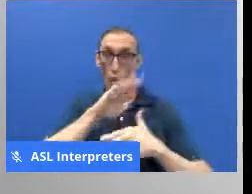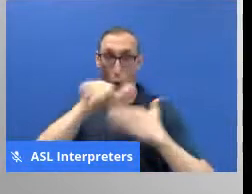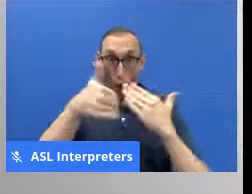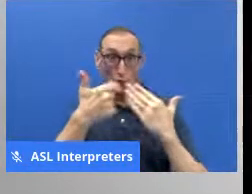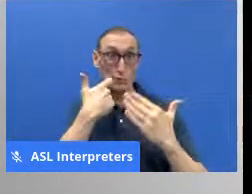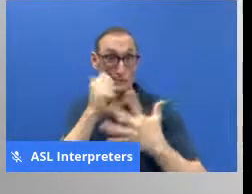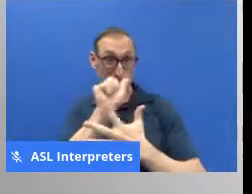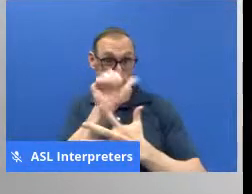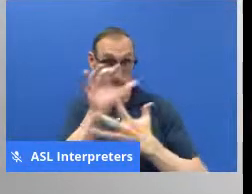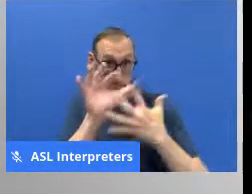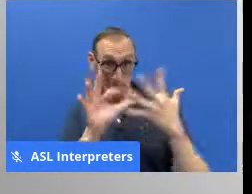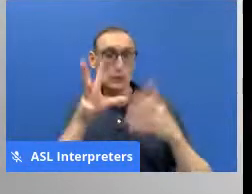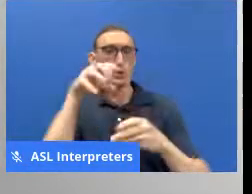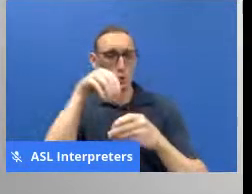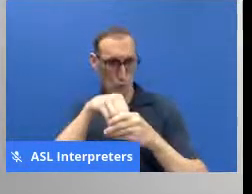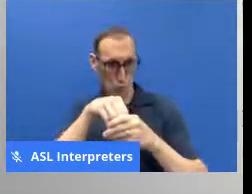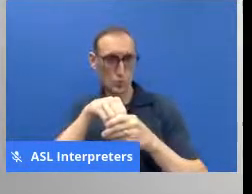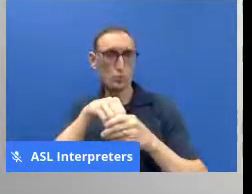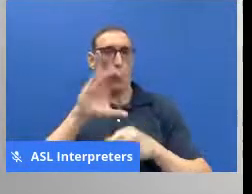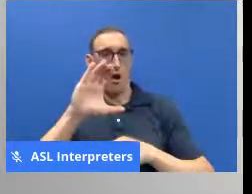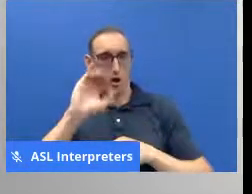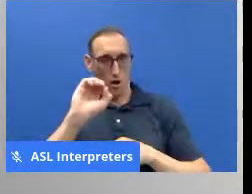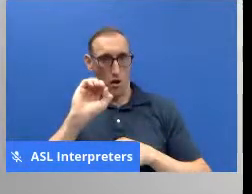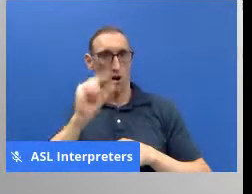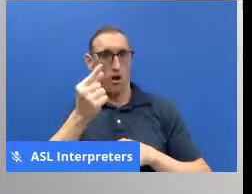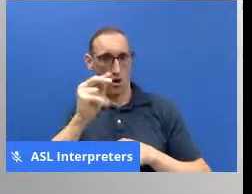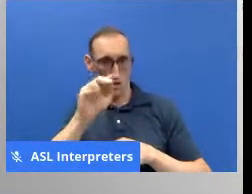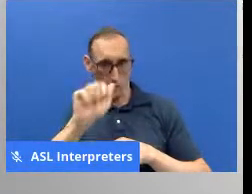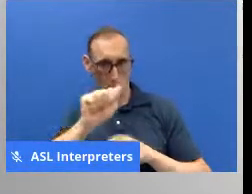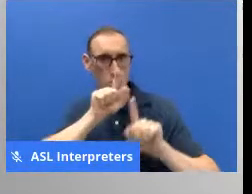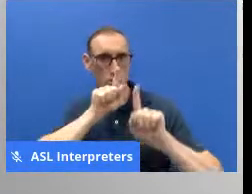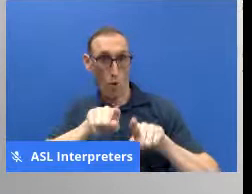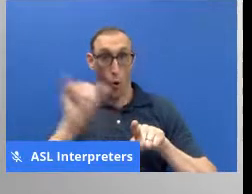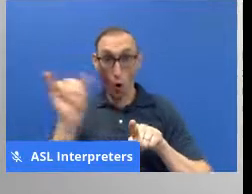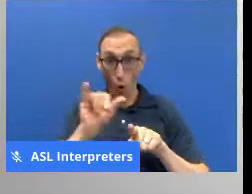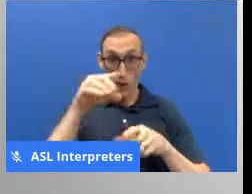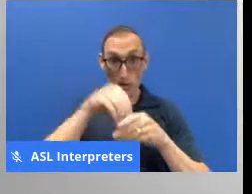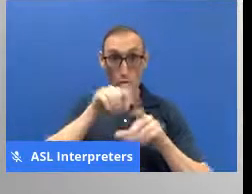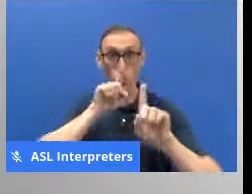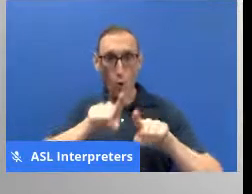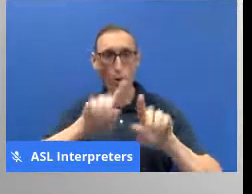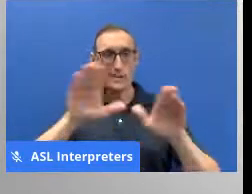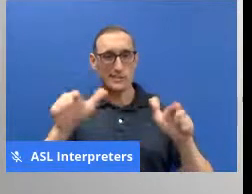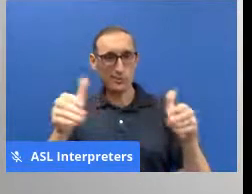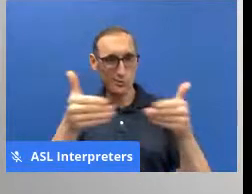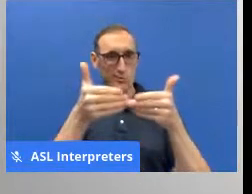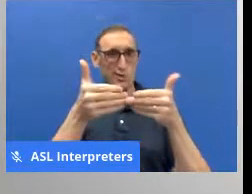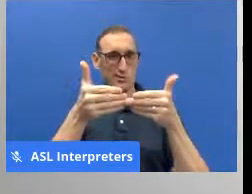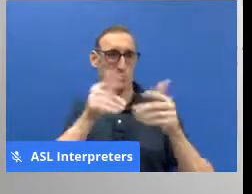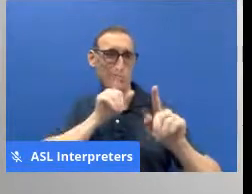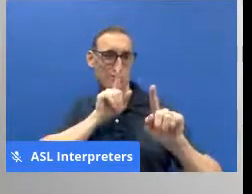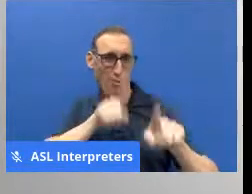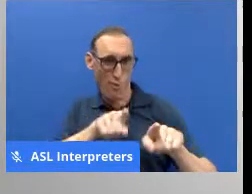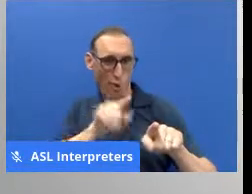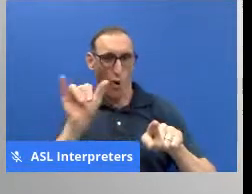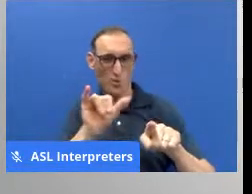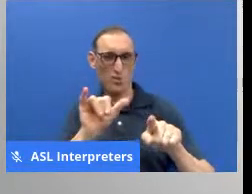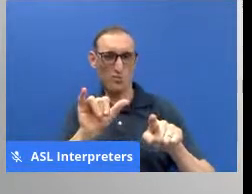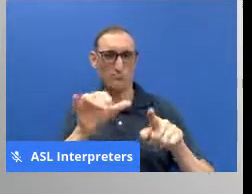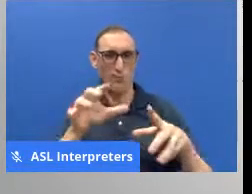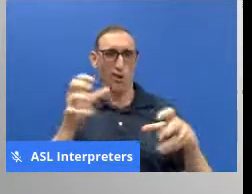Also included in the report is an introduction to the report and then a conclusion as well. So if